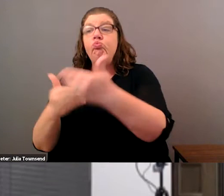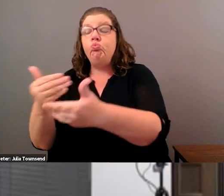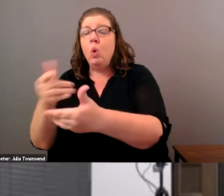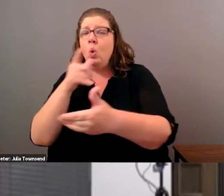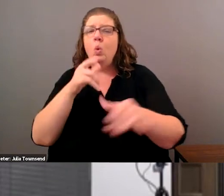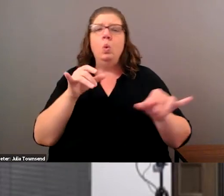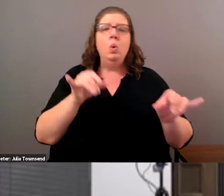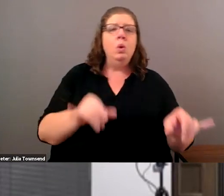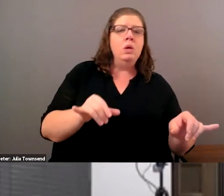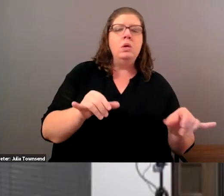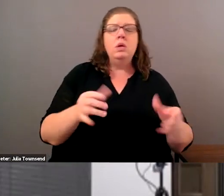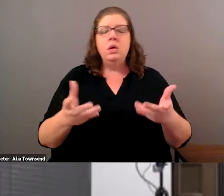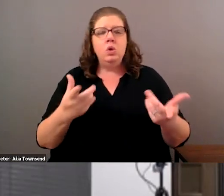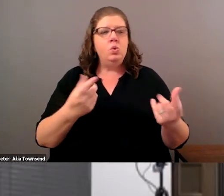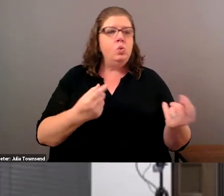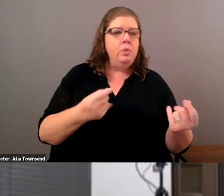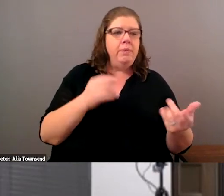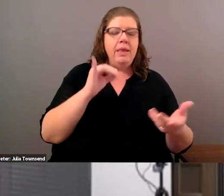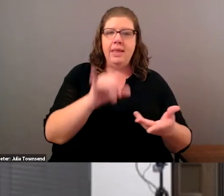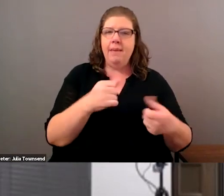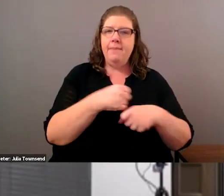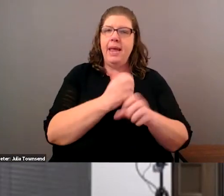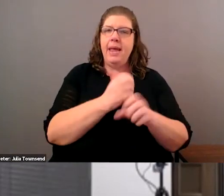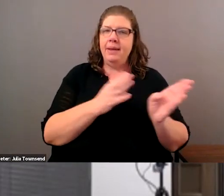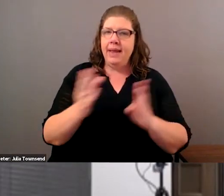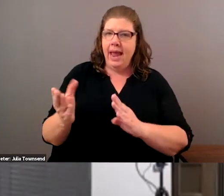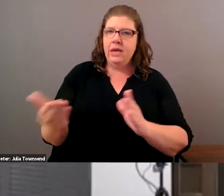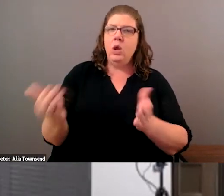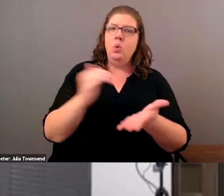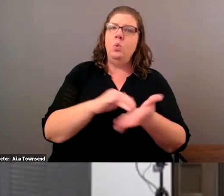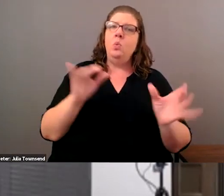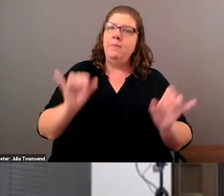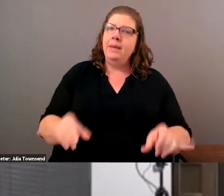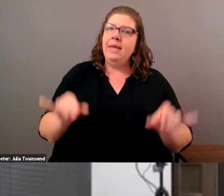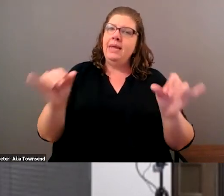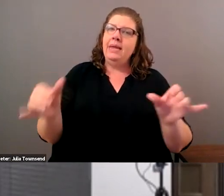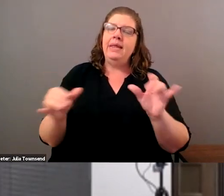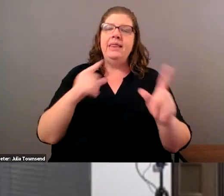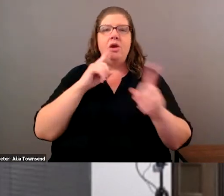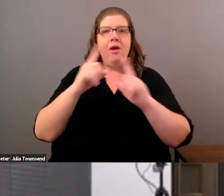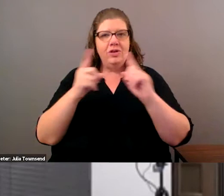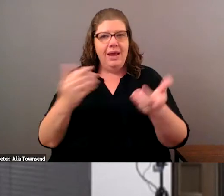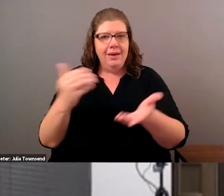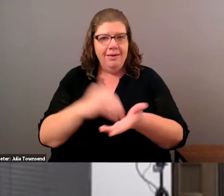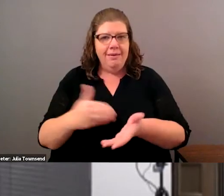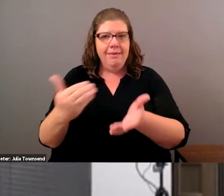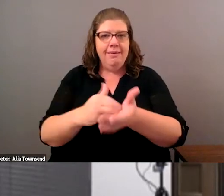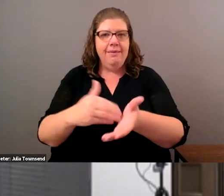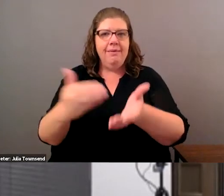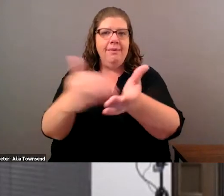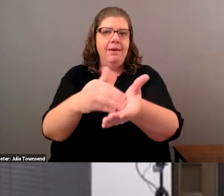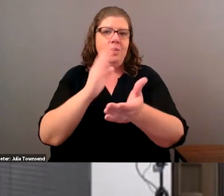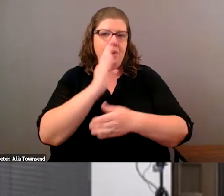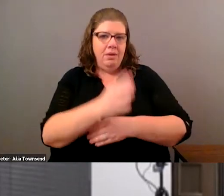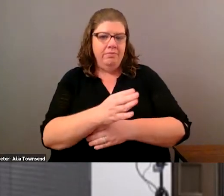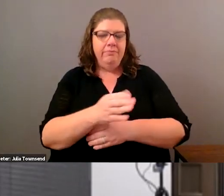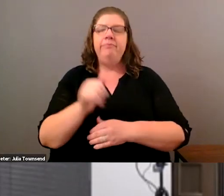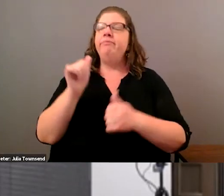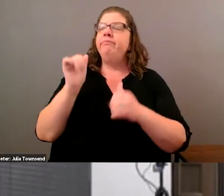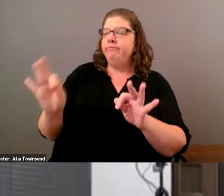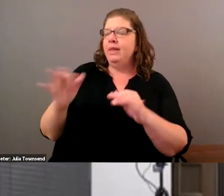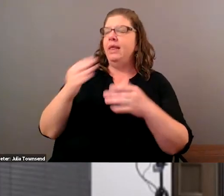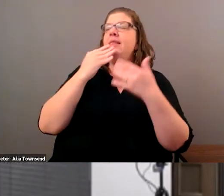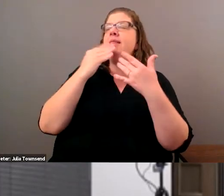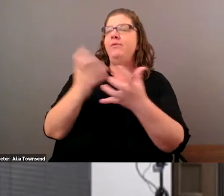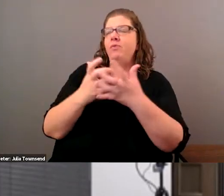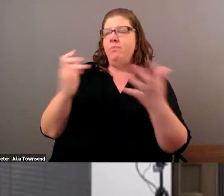like? What are we going to do about it? And just keep repeating this conversation we will be having. Great, thank you. Thank you very much for